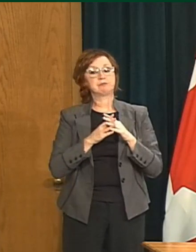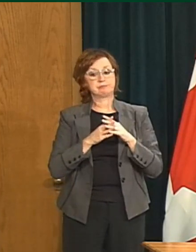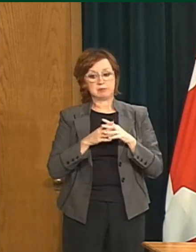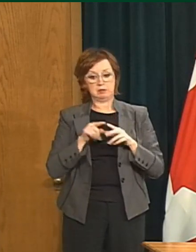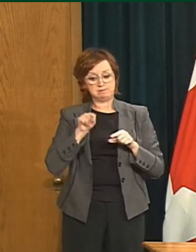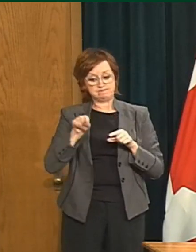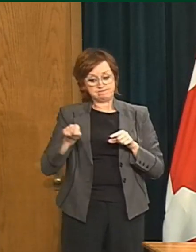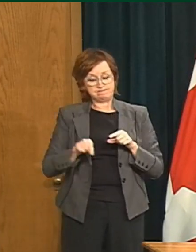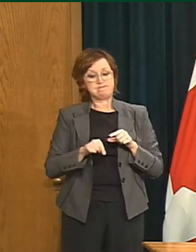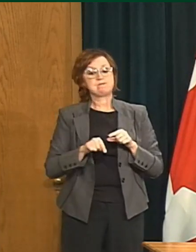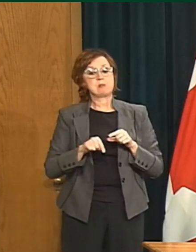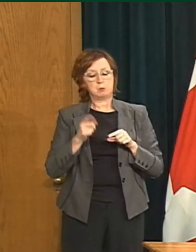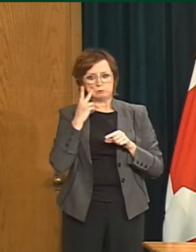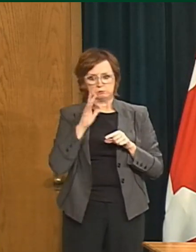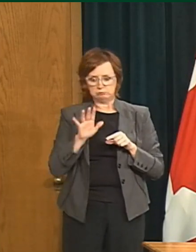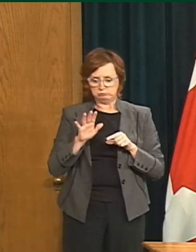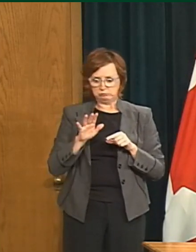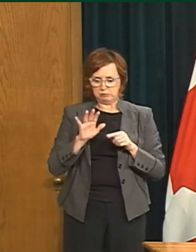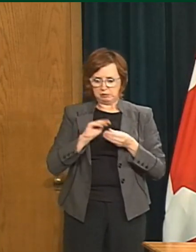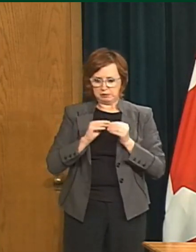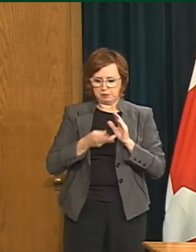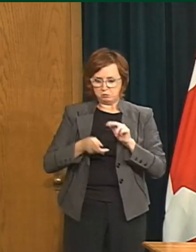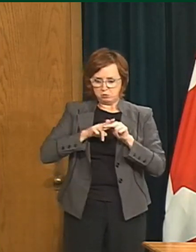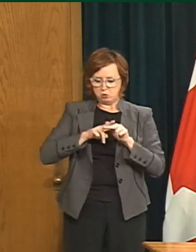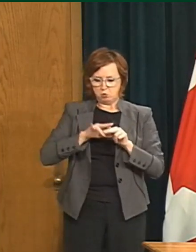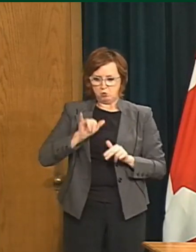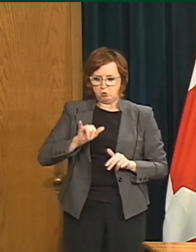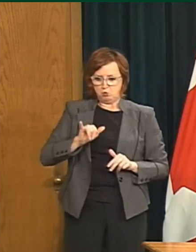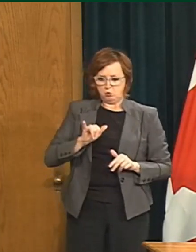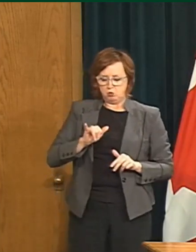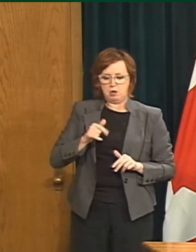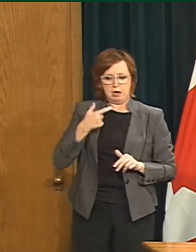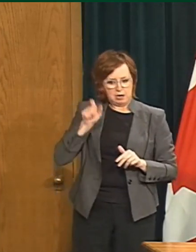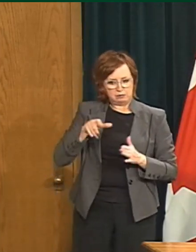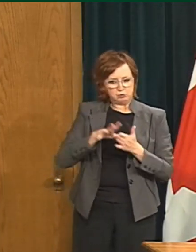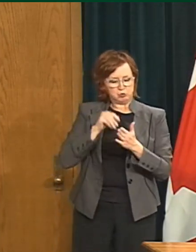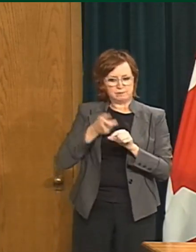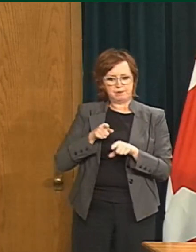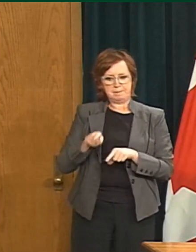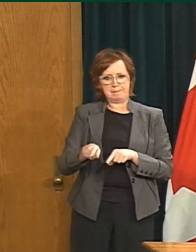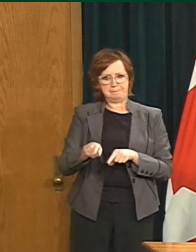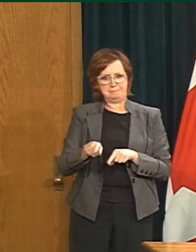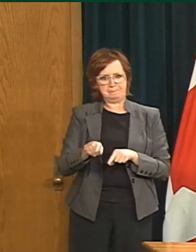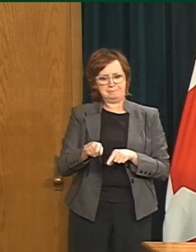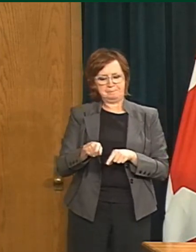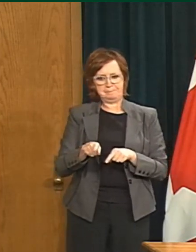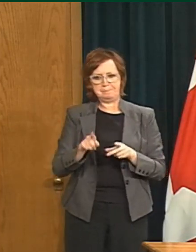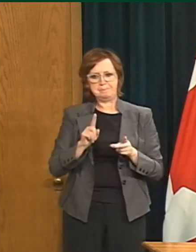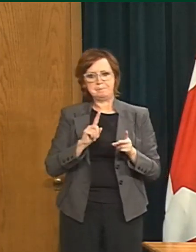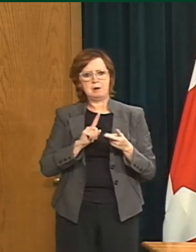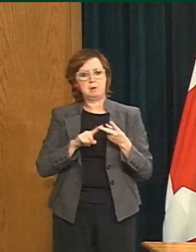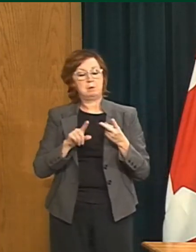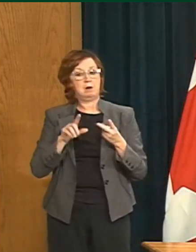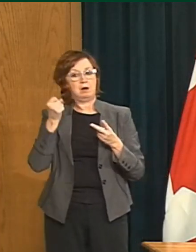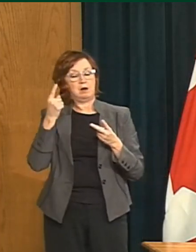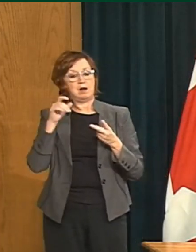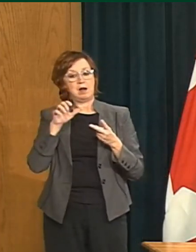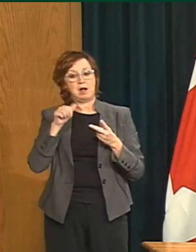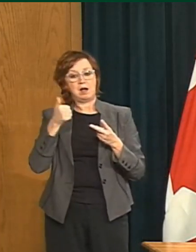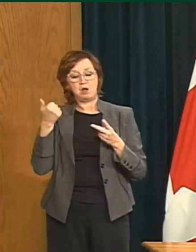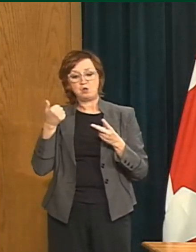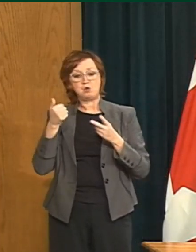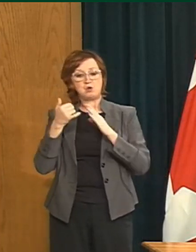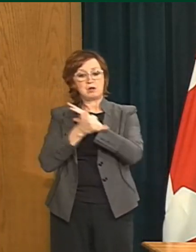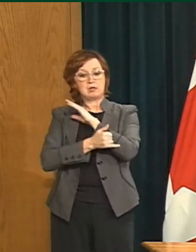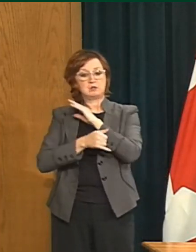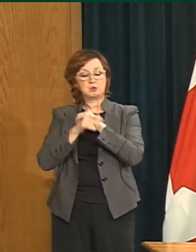we have to keep in our back of our mind. But on the other hand, we also have seen success in countries that were several months ahead